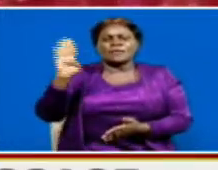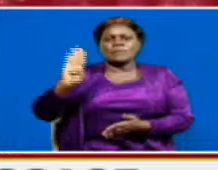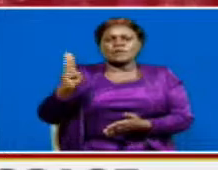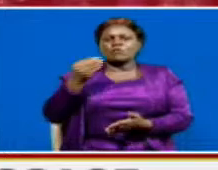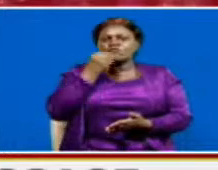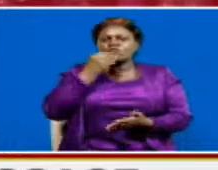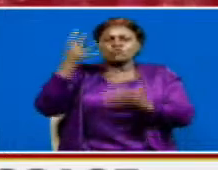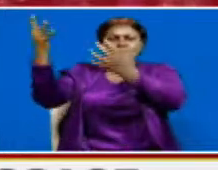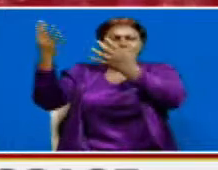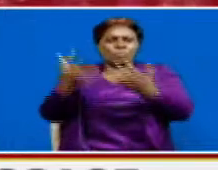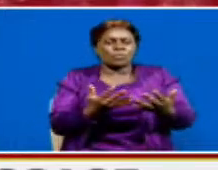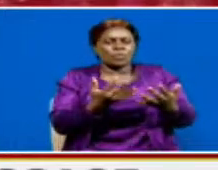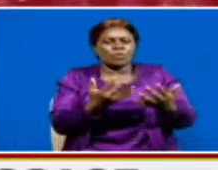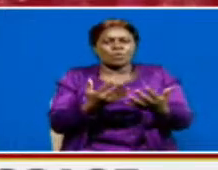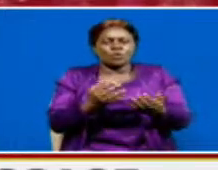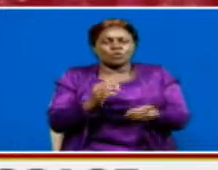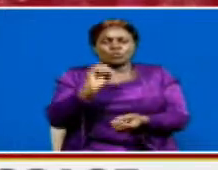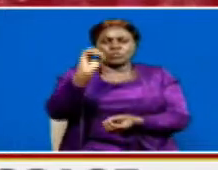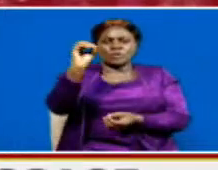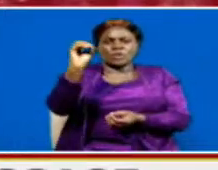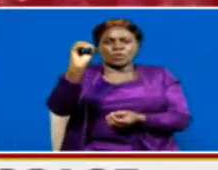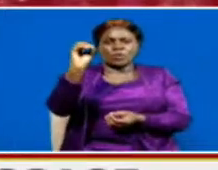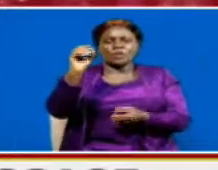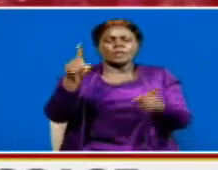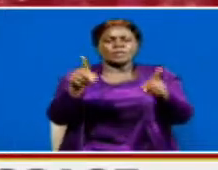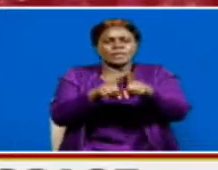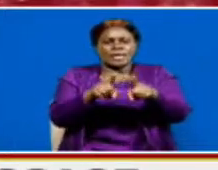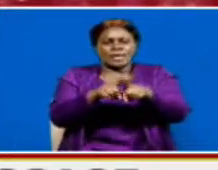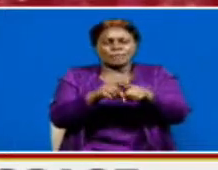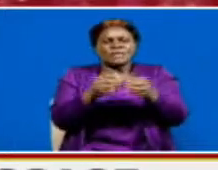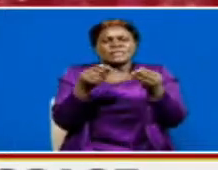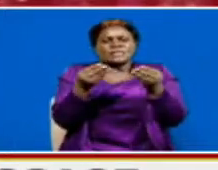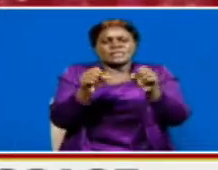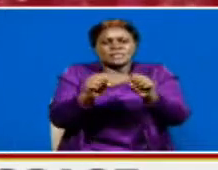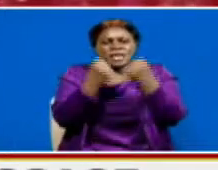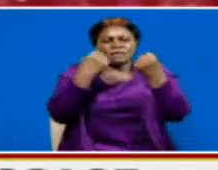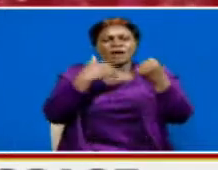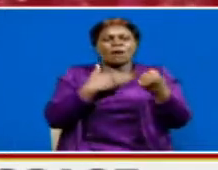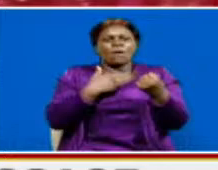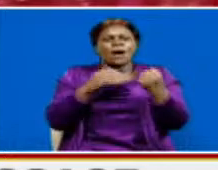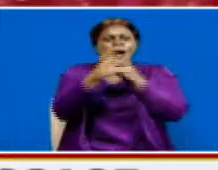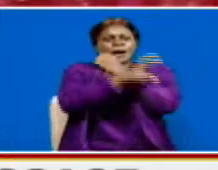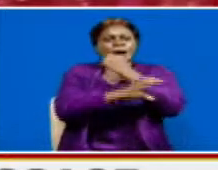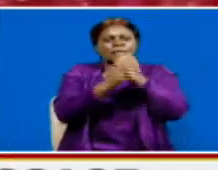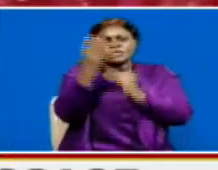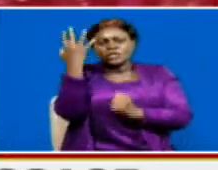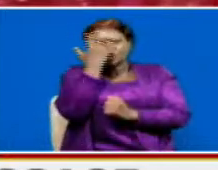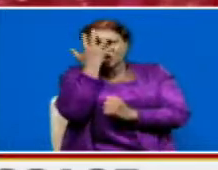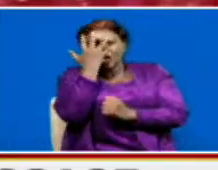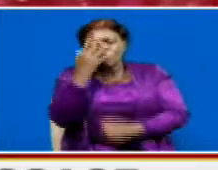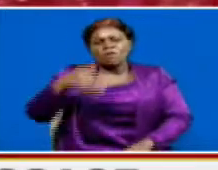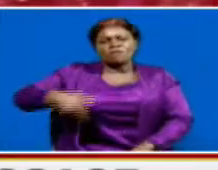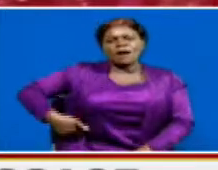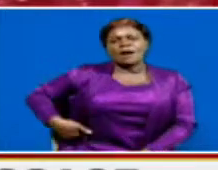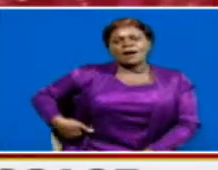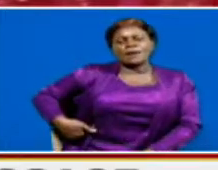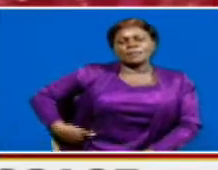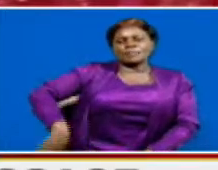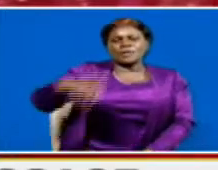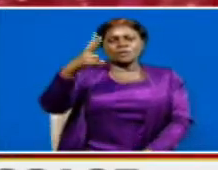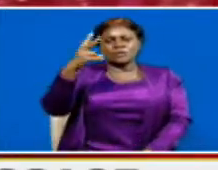food import bill to zero and rid our country of the shame of hunger.